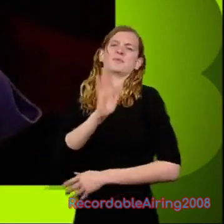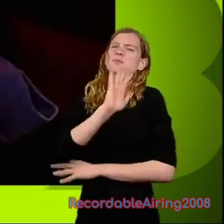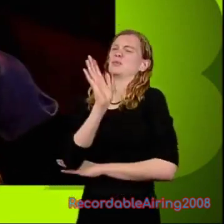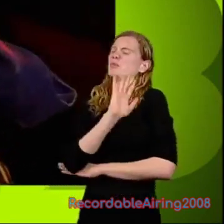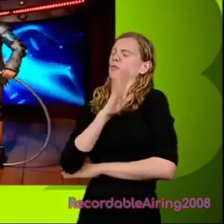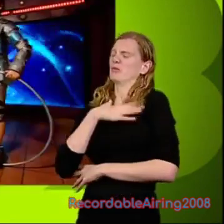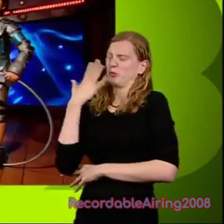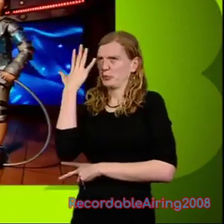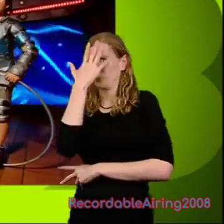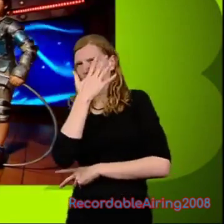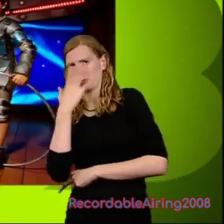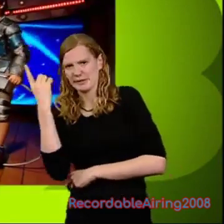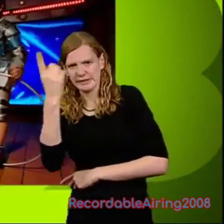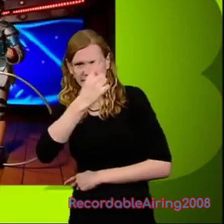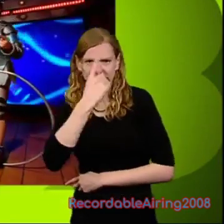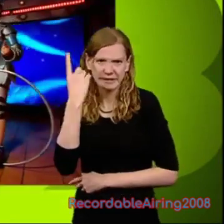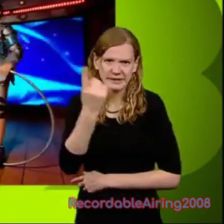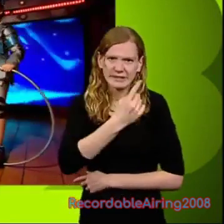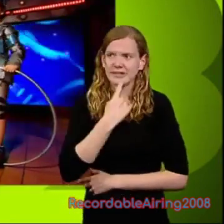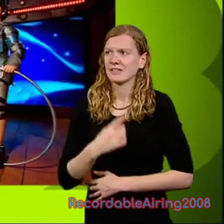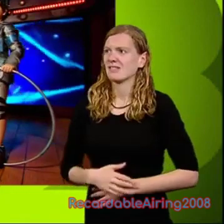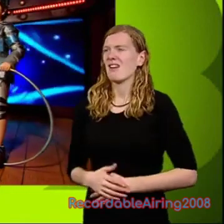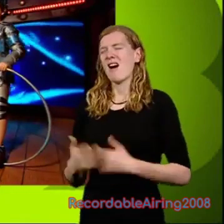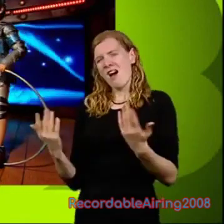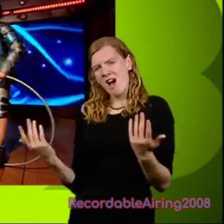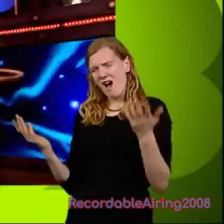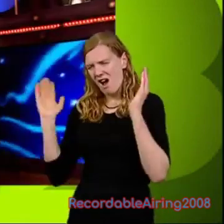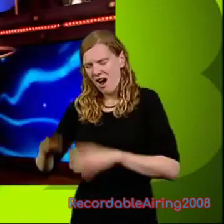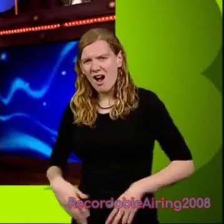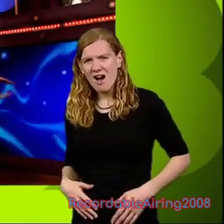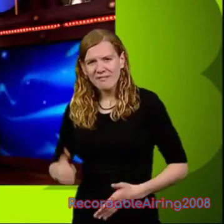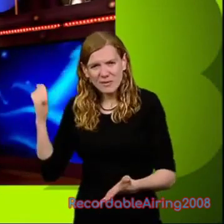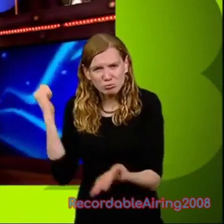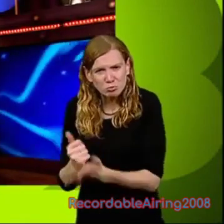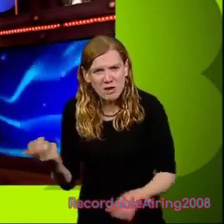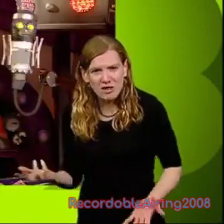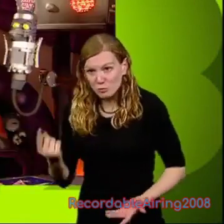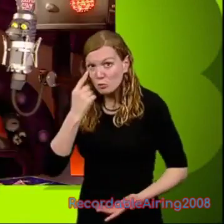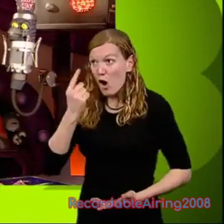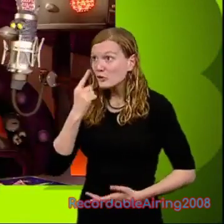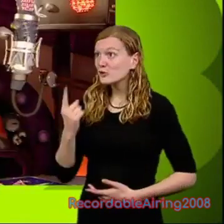too dizzy. Nonsense, it's brilliant. Watch this.